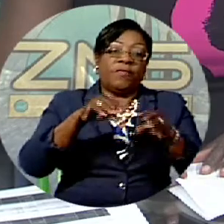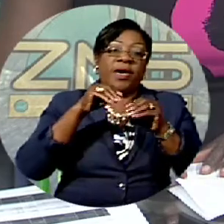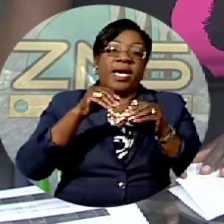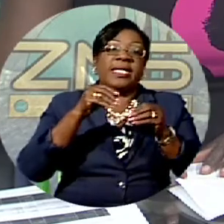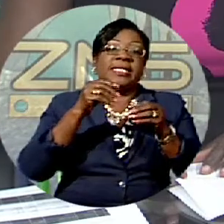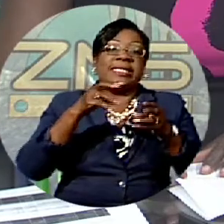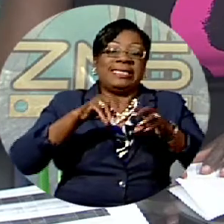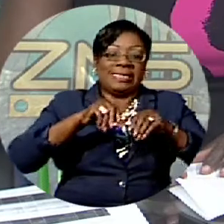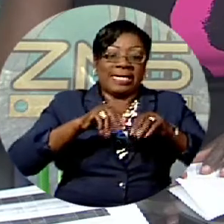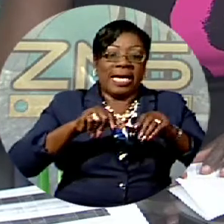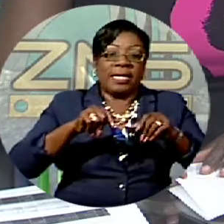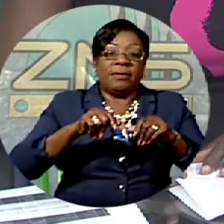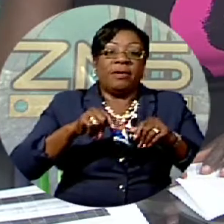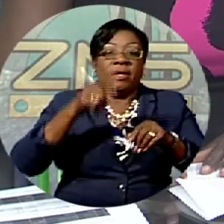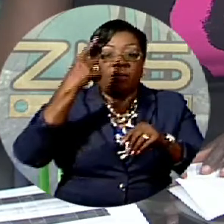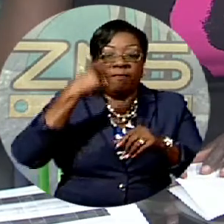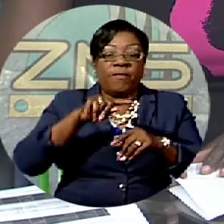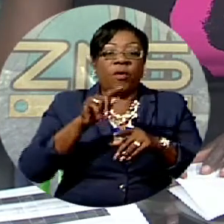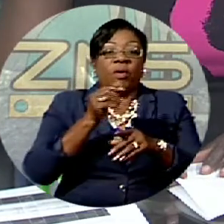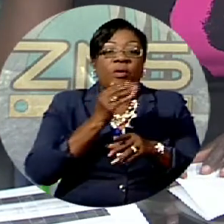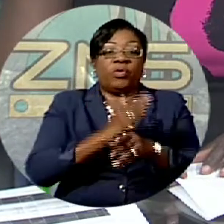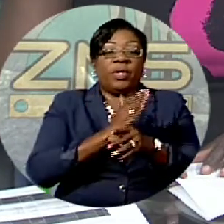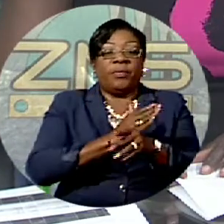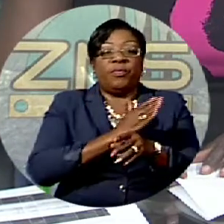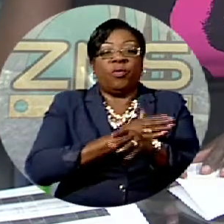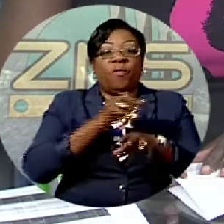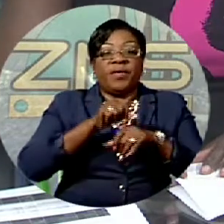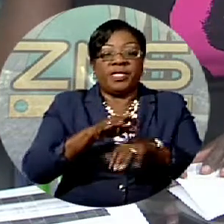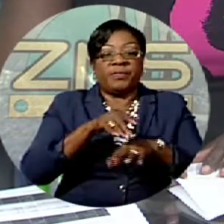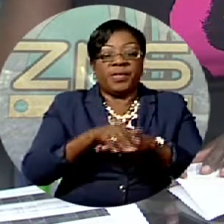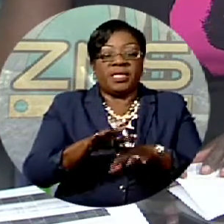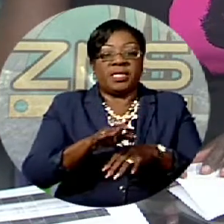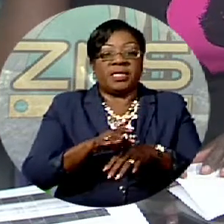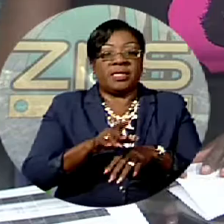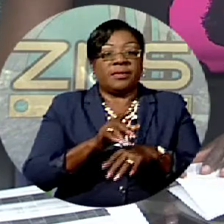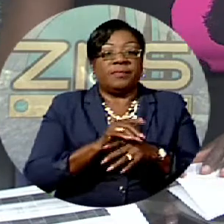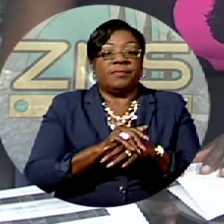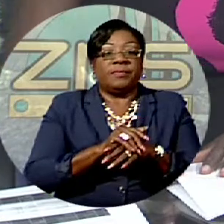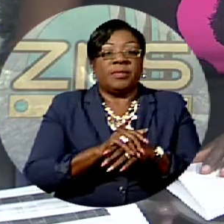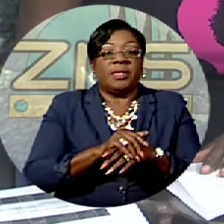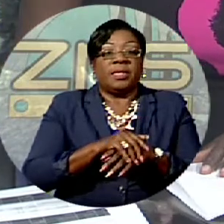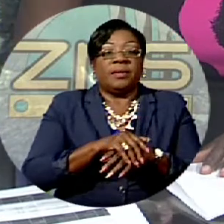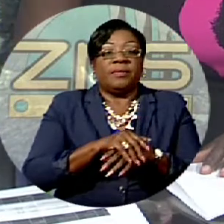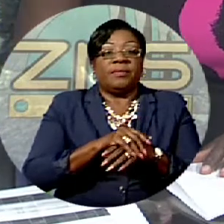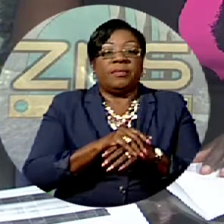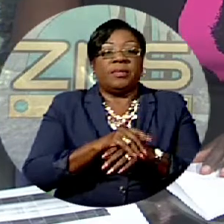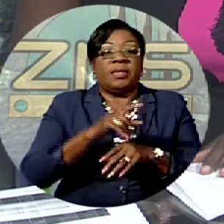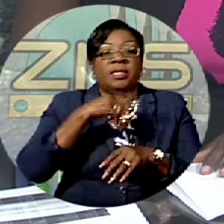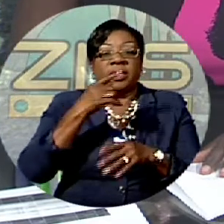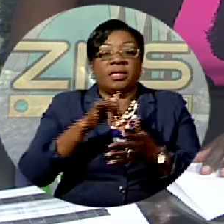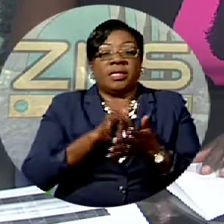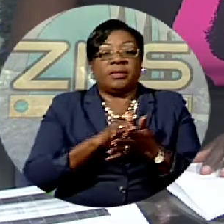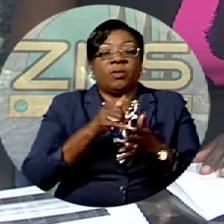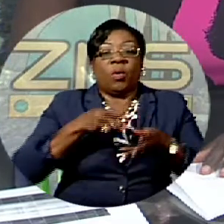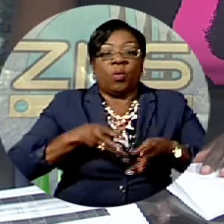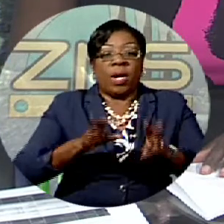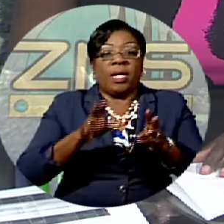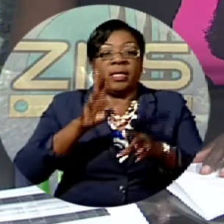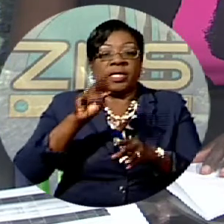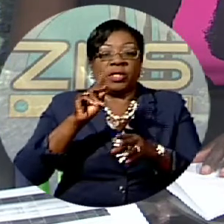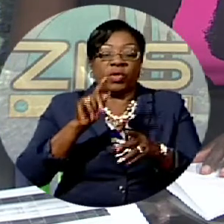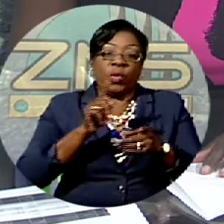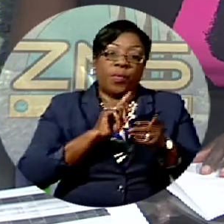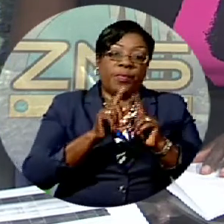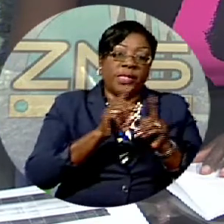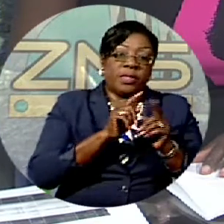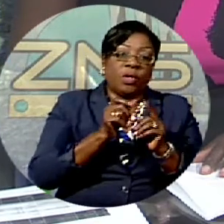dilemma. The minister says this is not being considered as there's no proposal before them. Janaea Noel Ferguson tells us tonight that while there's no